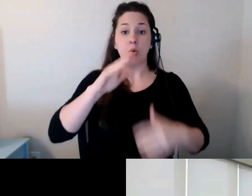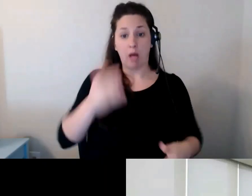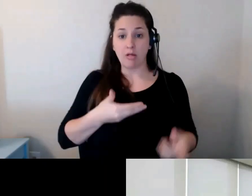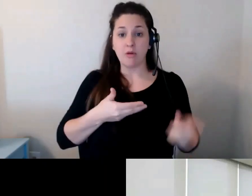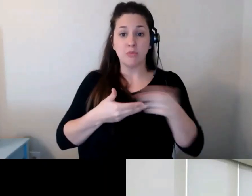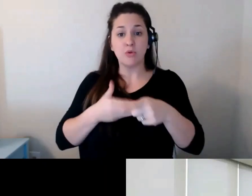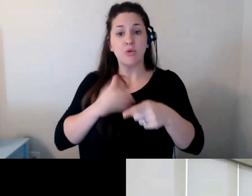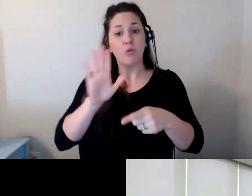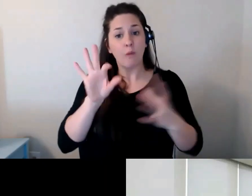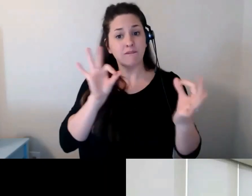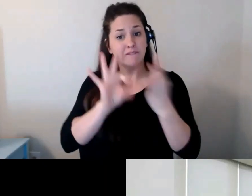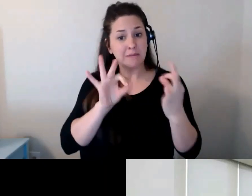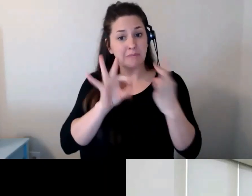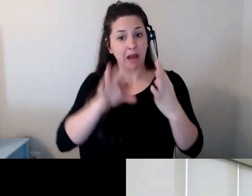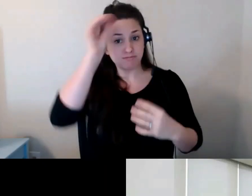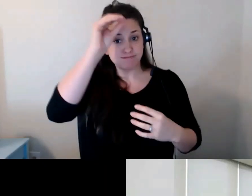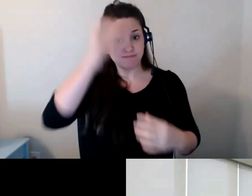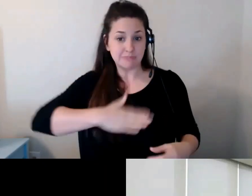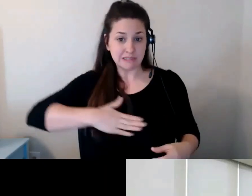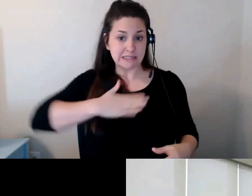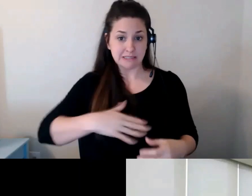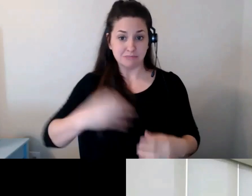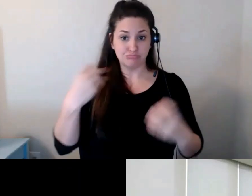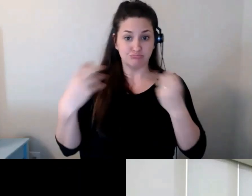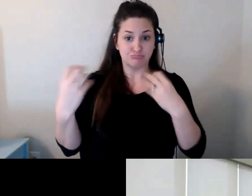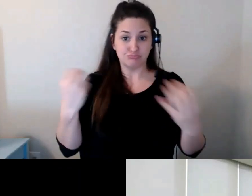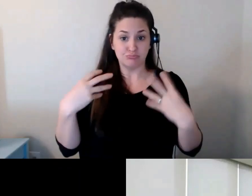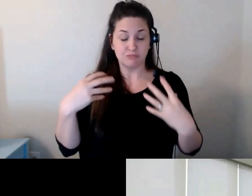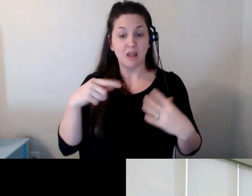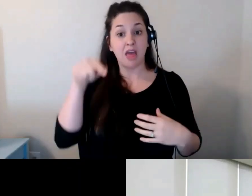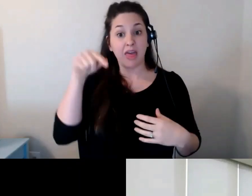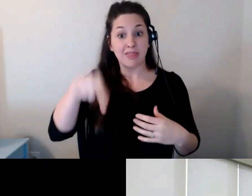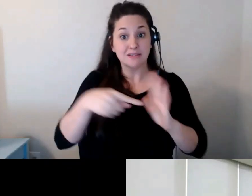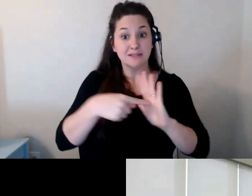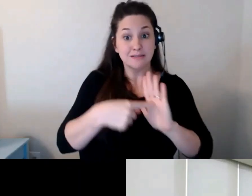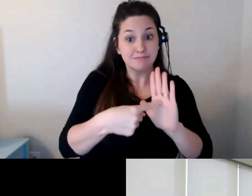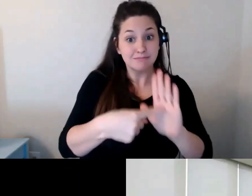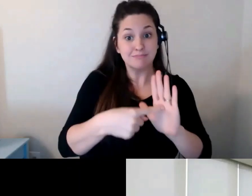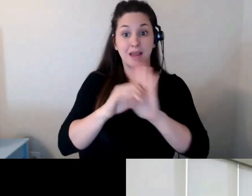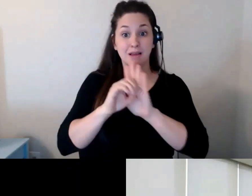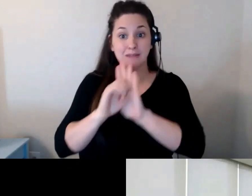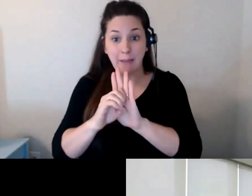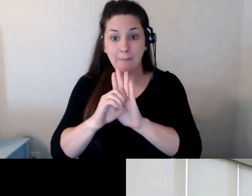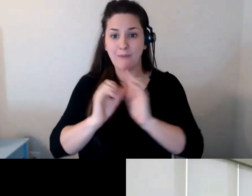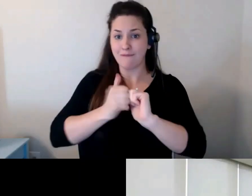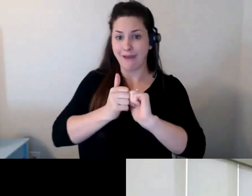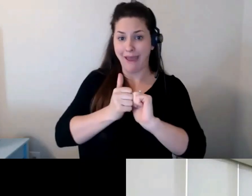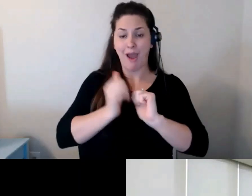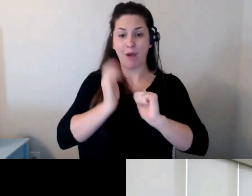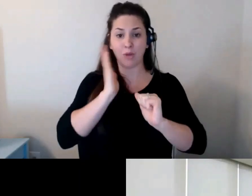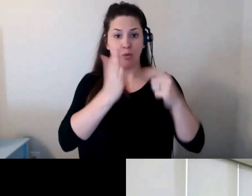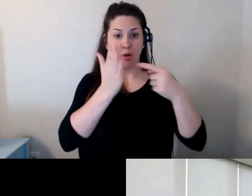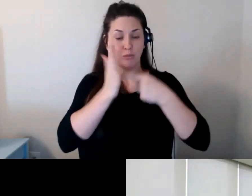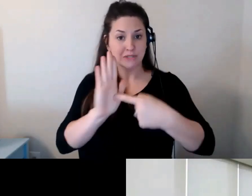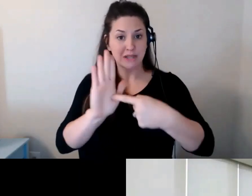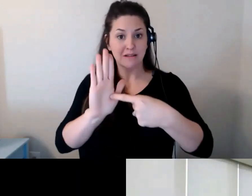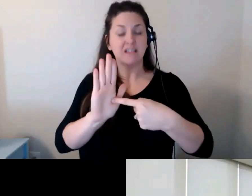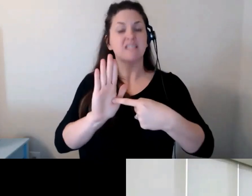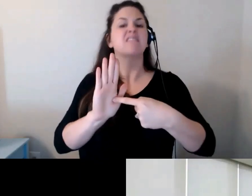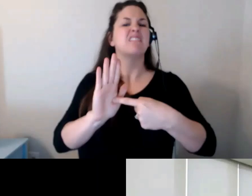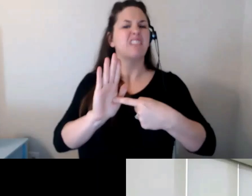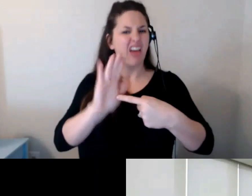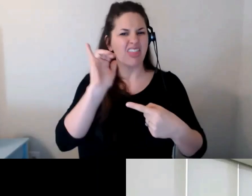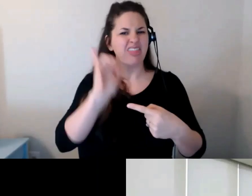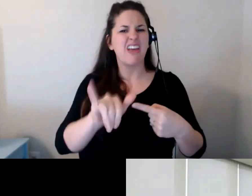because this demonstration and this example of how this will be done is just part of a